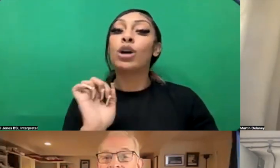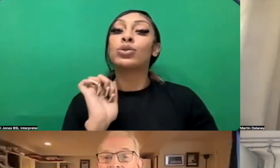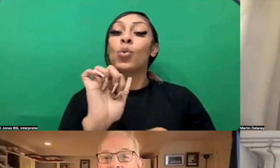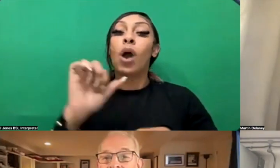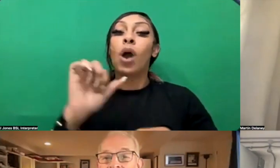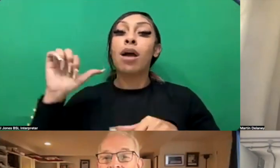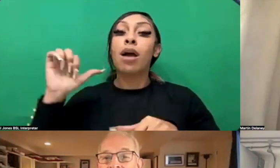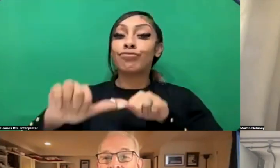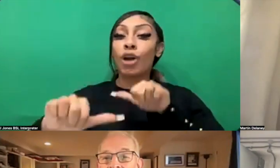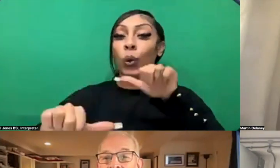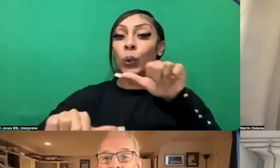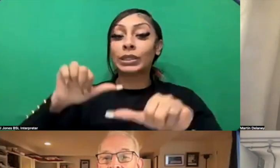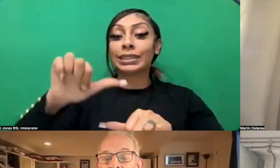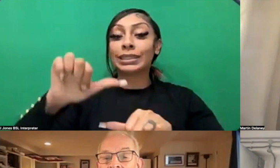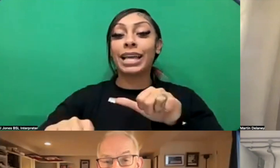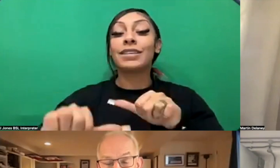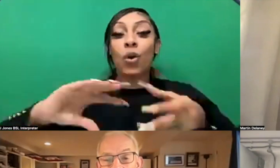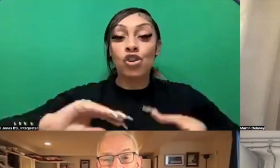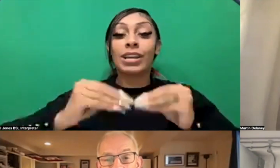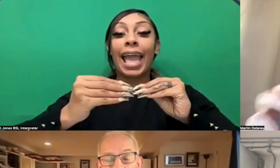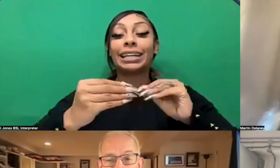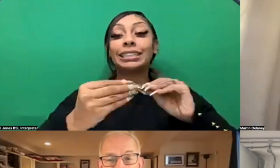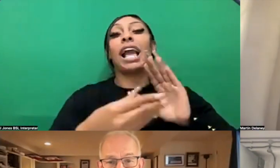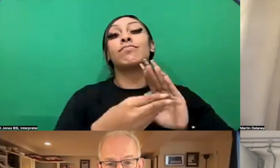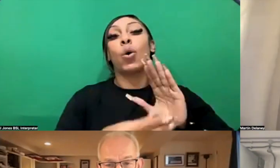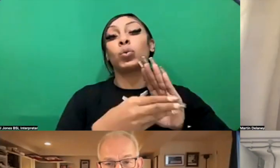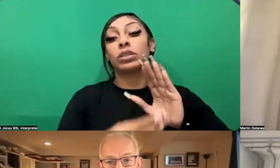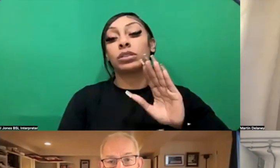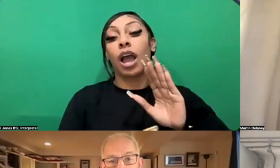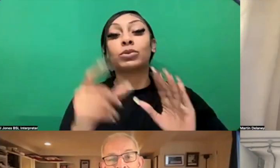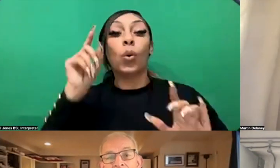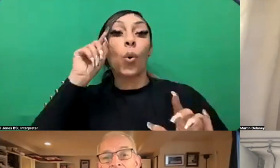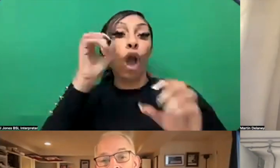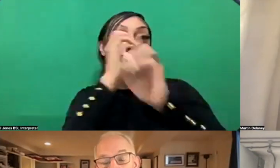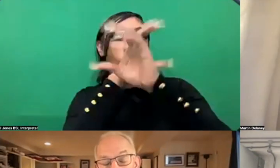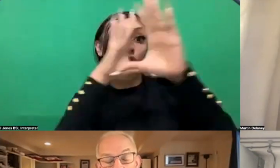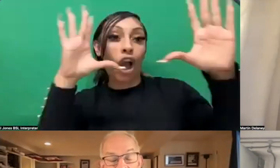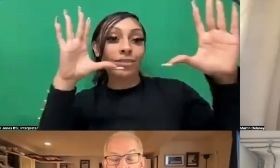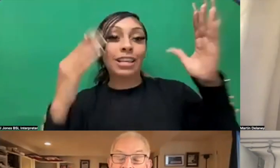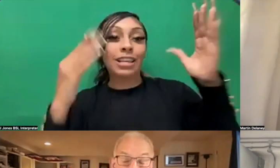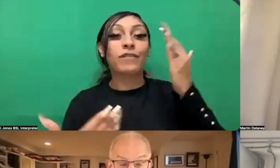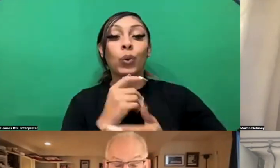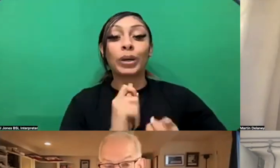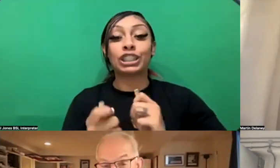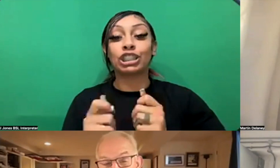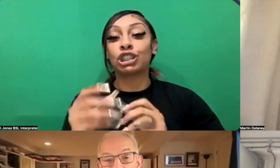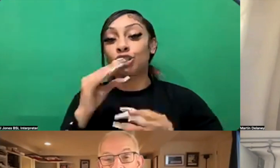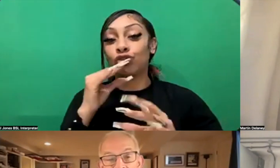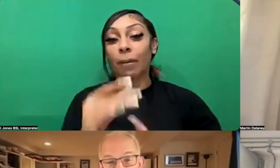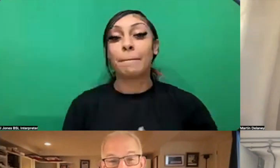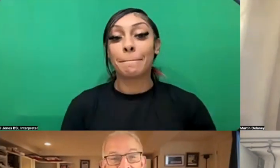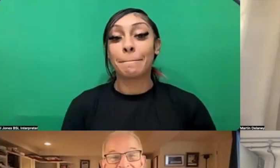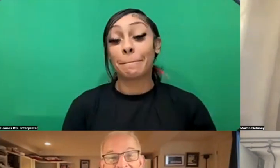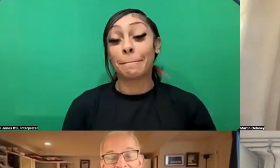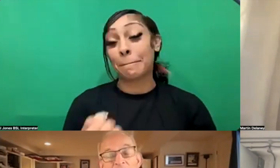initial prototypes or proof of concepts of new instruments? Well, first of all, my company is very small. It's